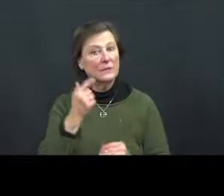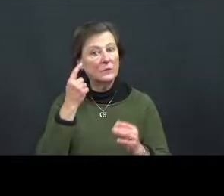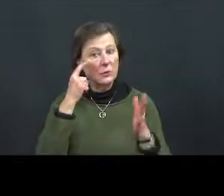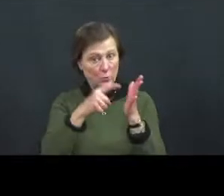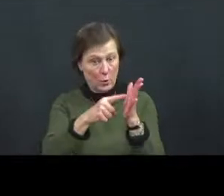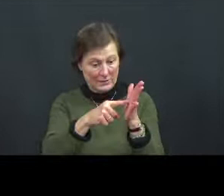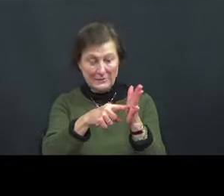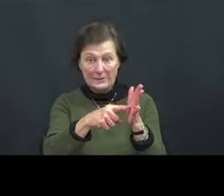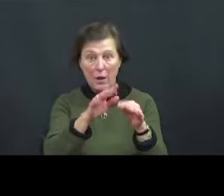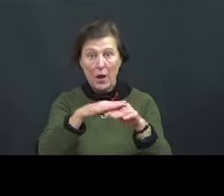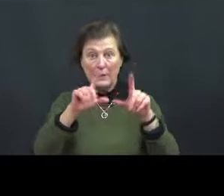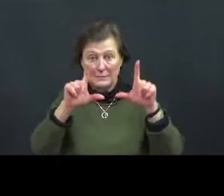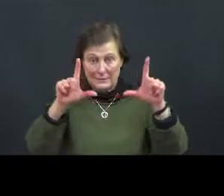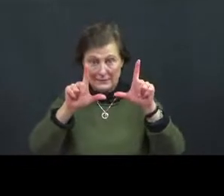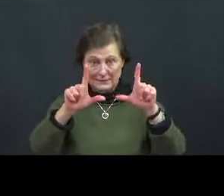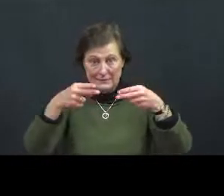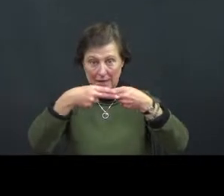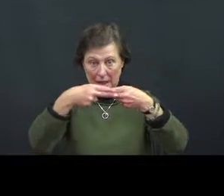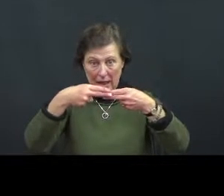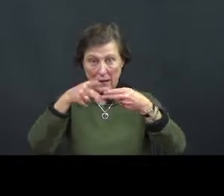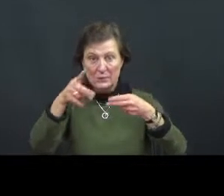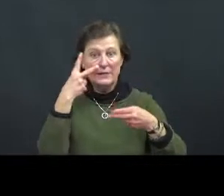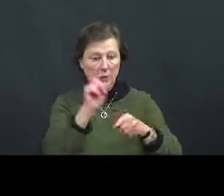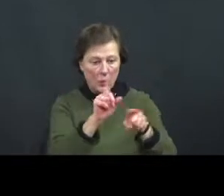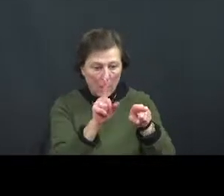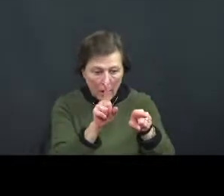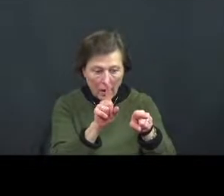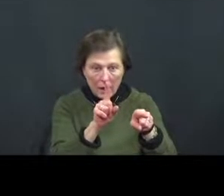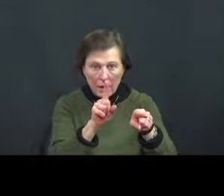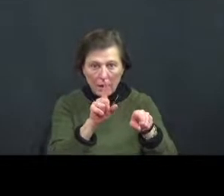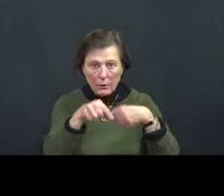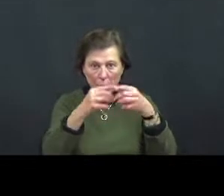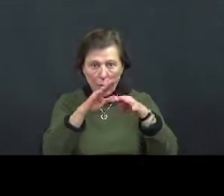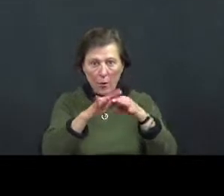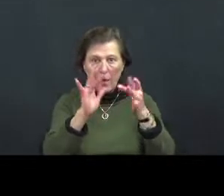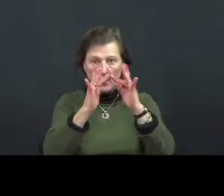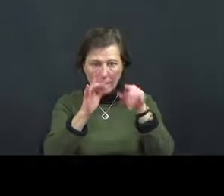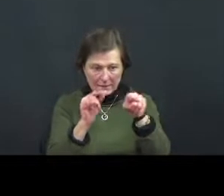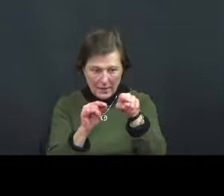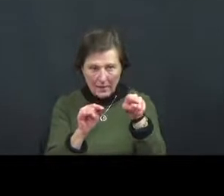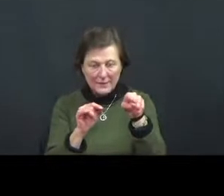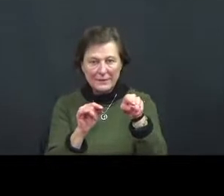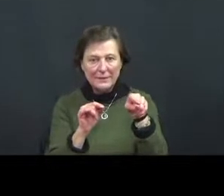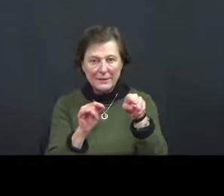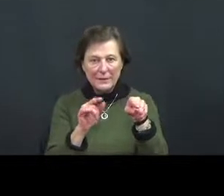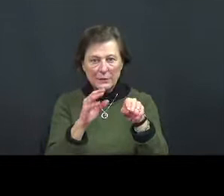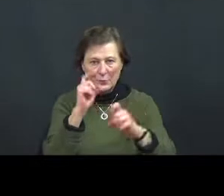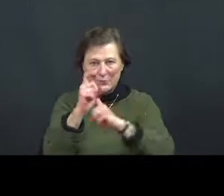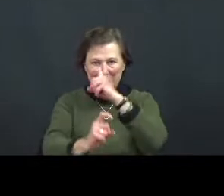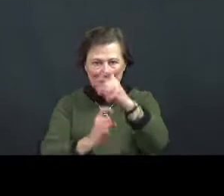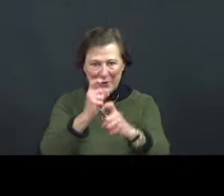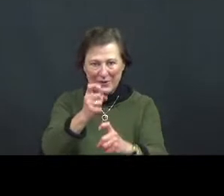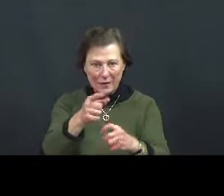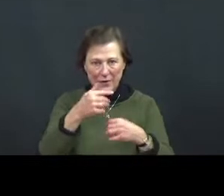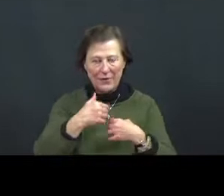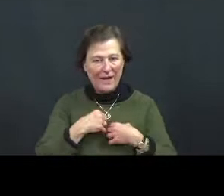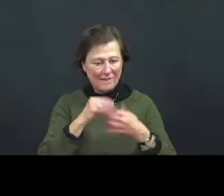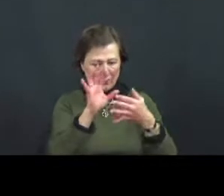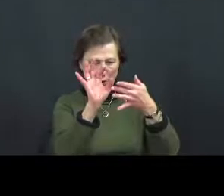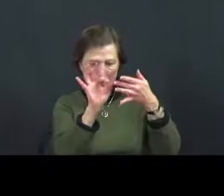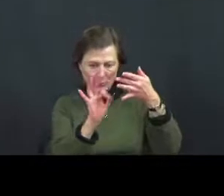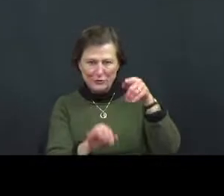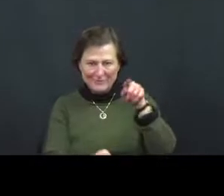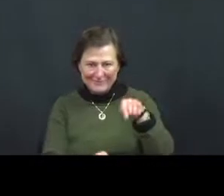on the slide, you can see where to go on our website to donate. You have a number of